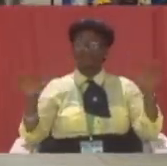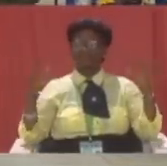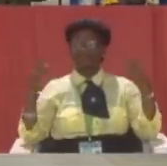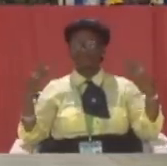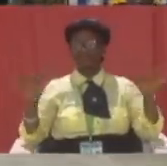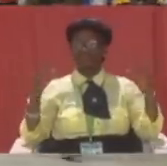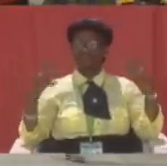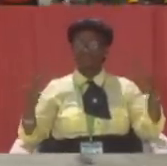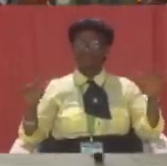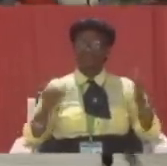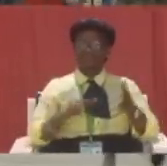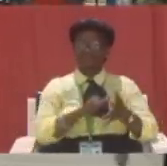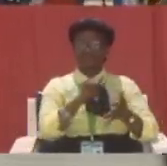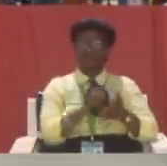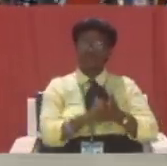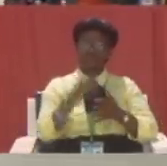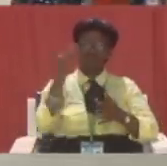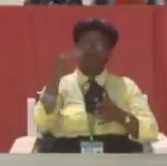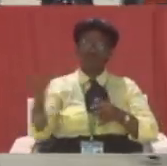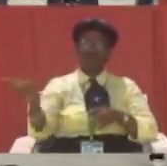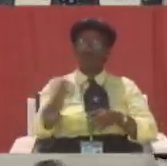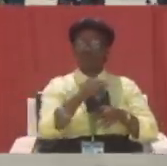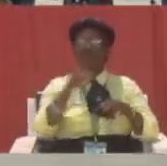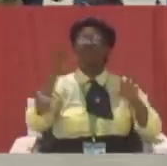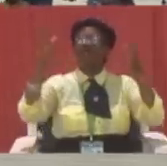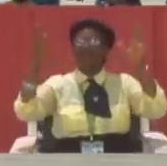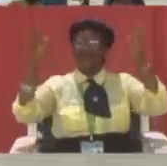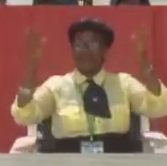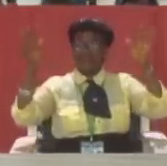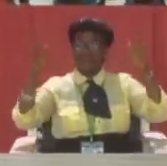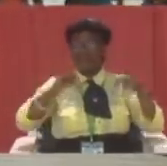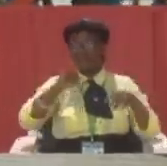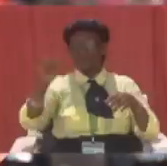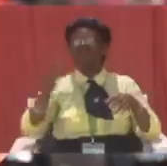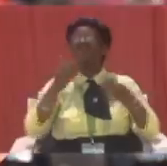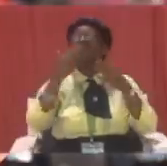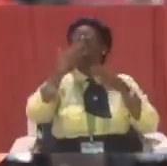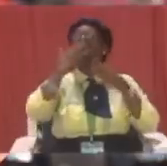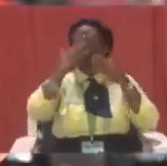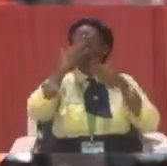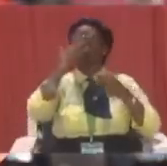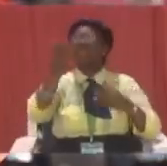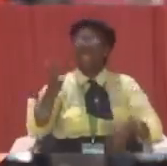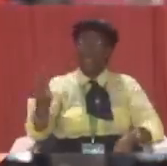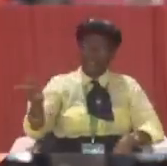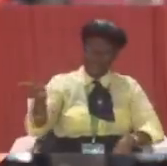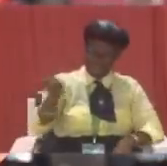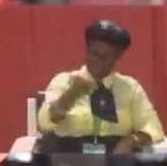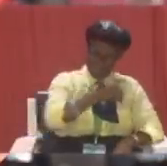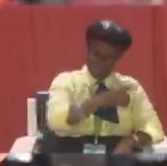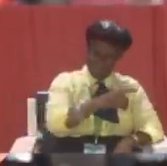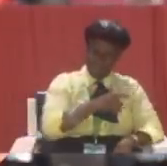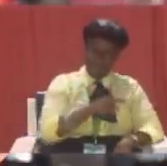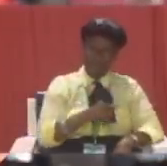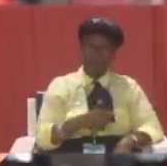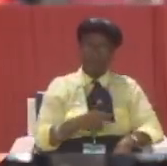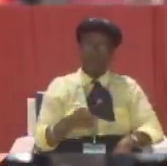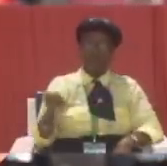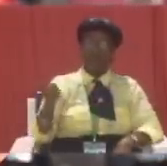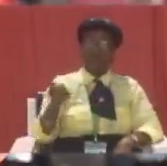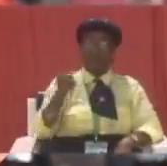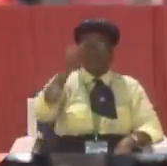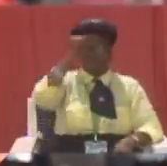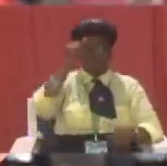Now those of you who are clapping, thank you. But remember, Jesus is not begging you to clap. So if you want